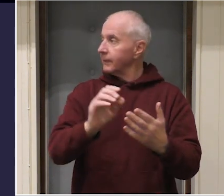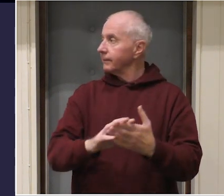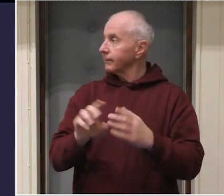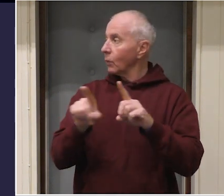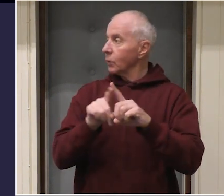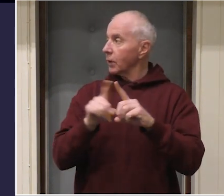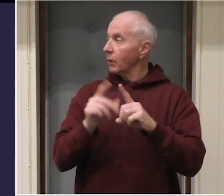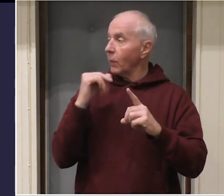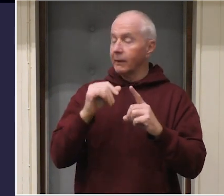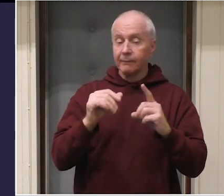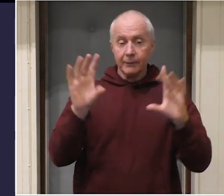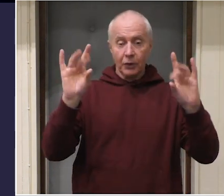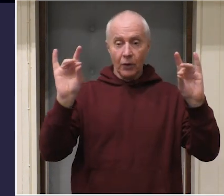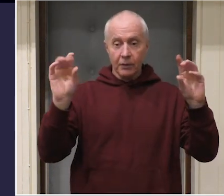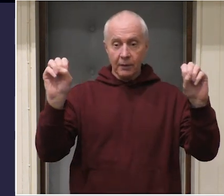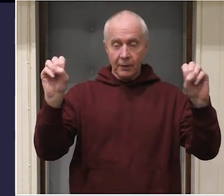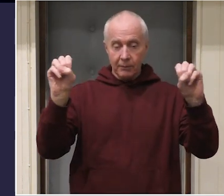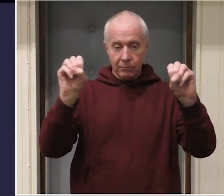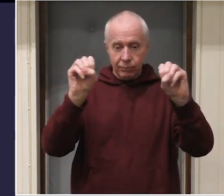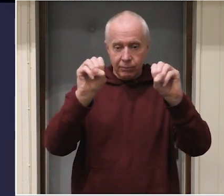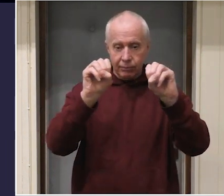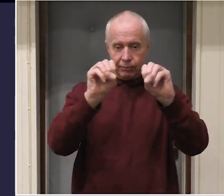that when these two stars get close to each other,